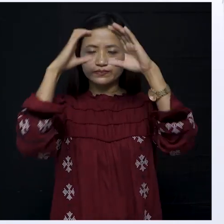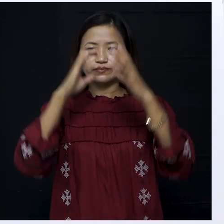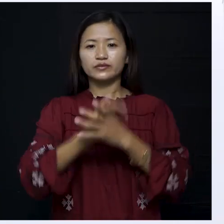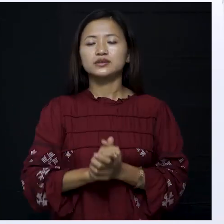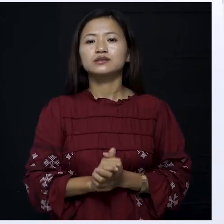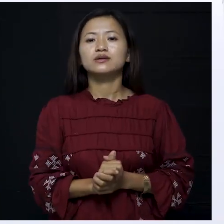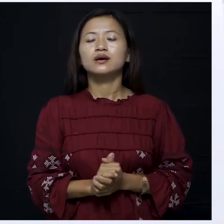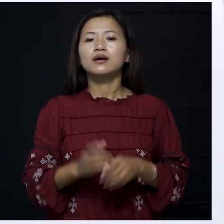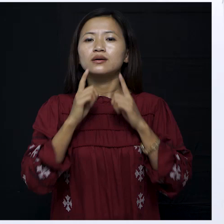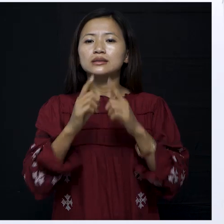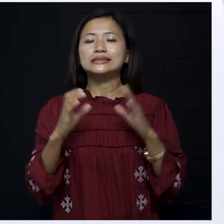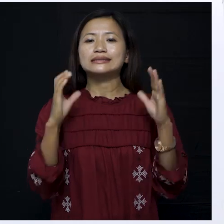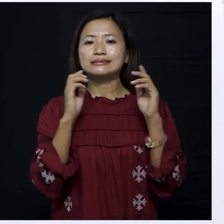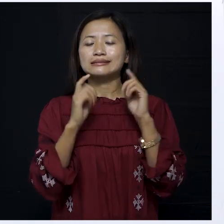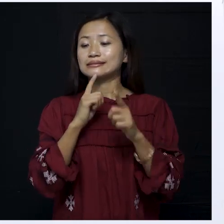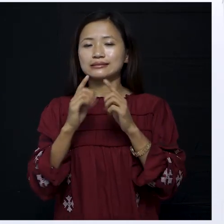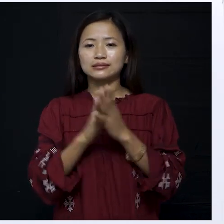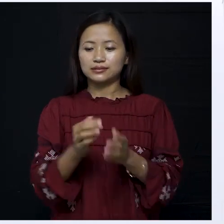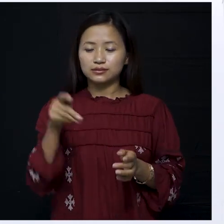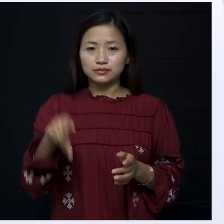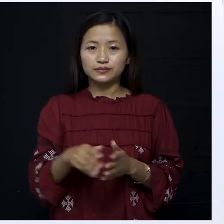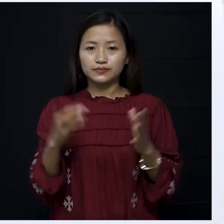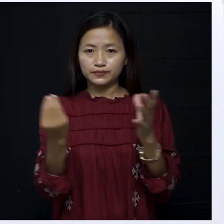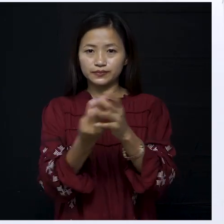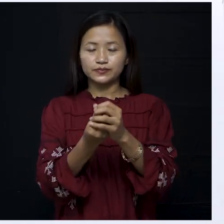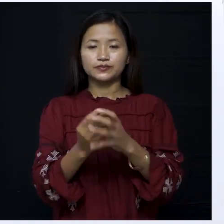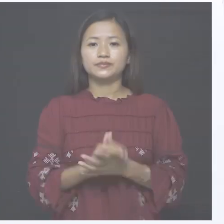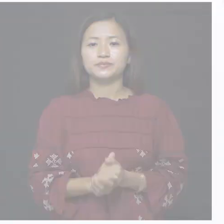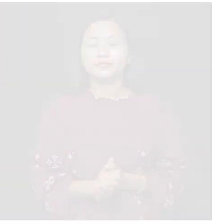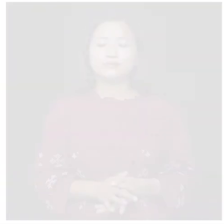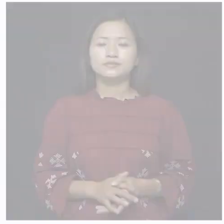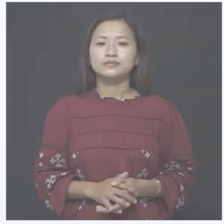would discuss it together.